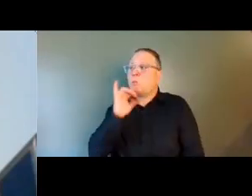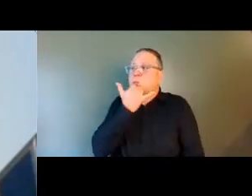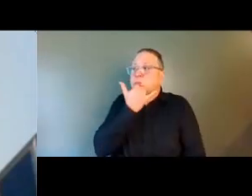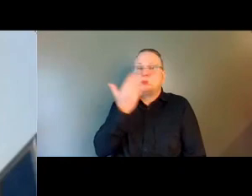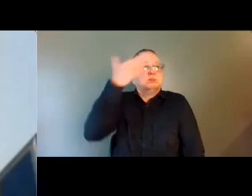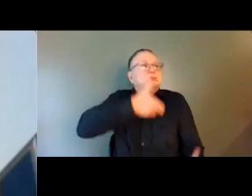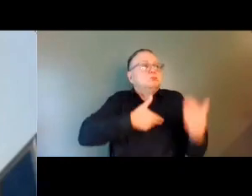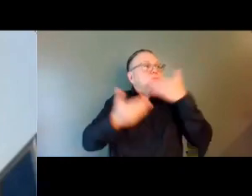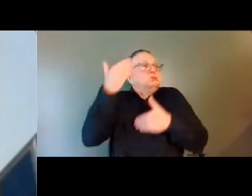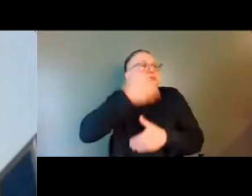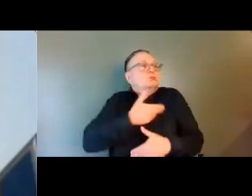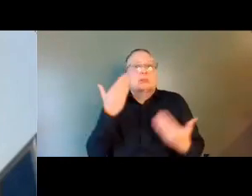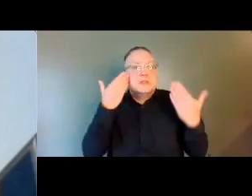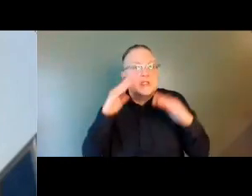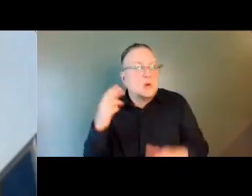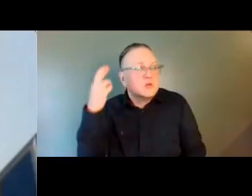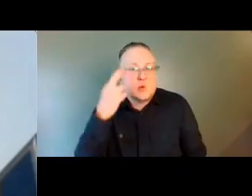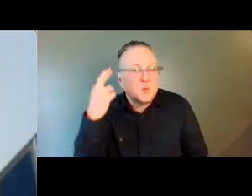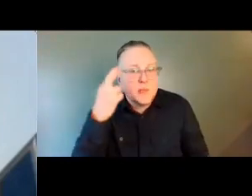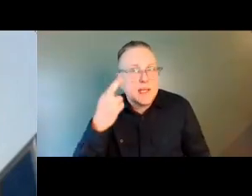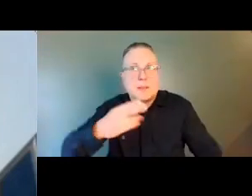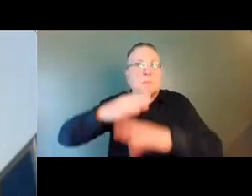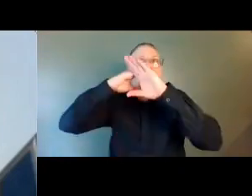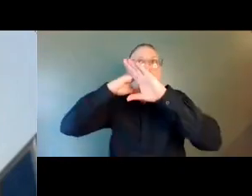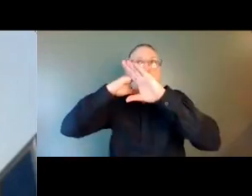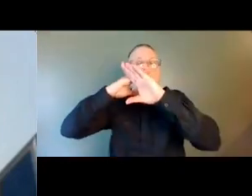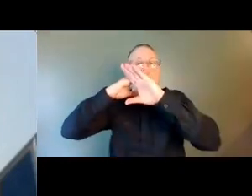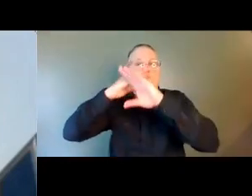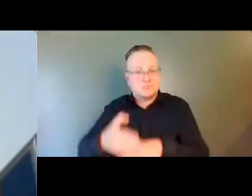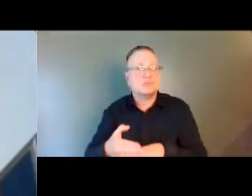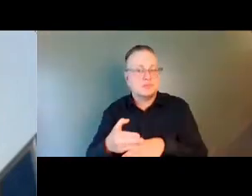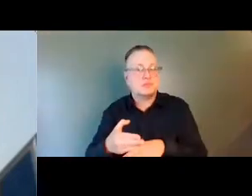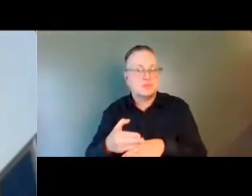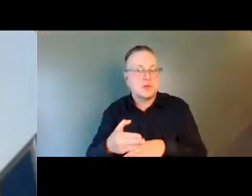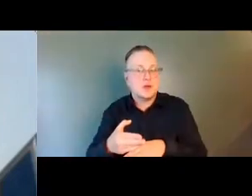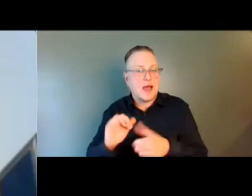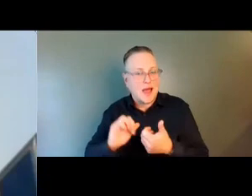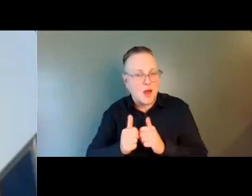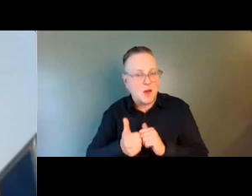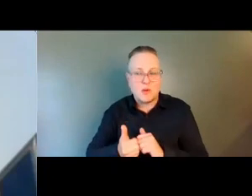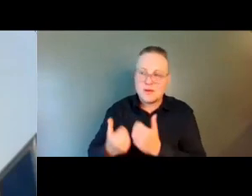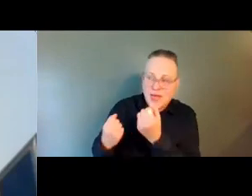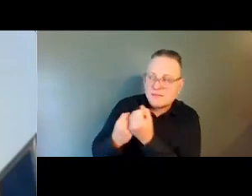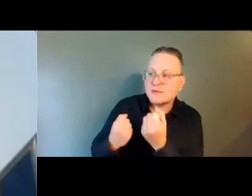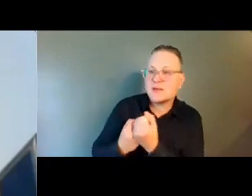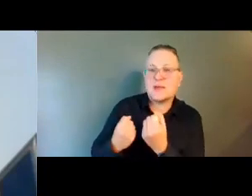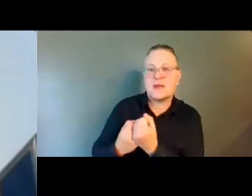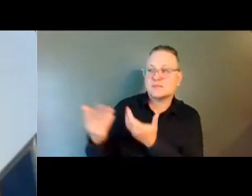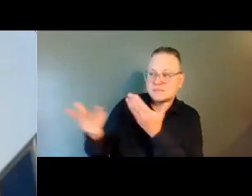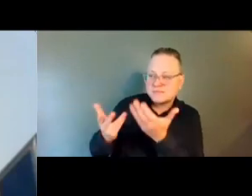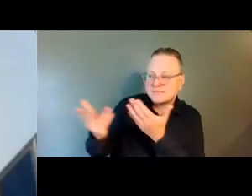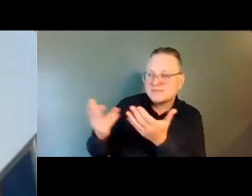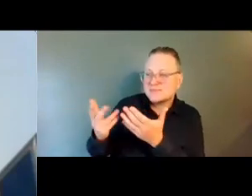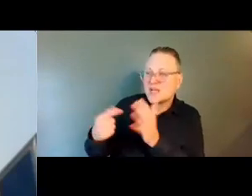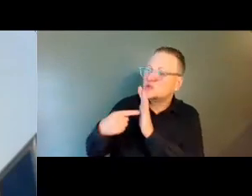causing. So I find that it's most helpful to be a good advocate by helping people understand